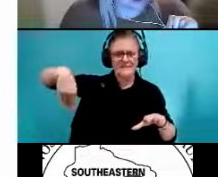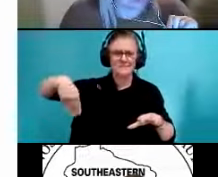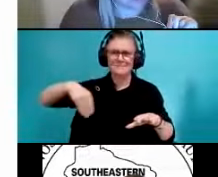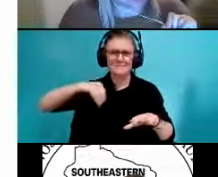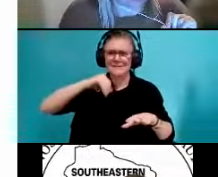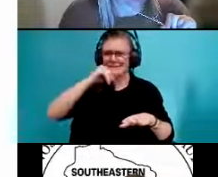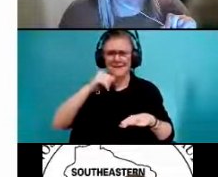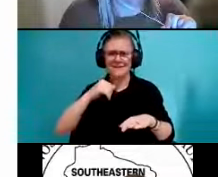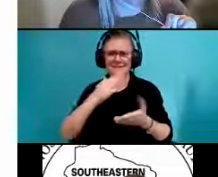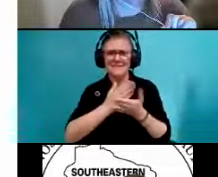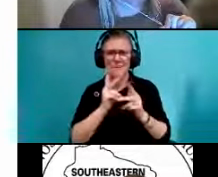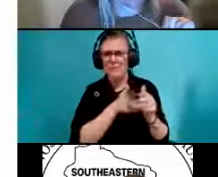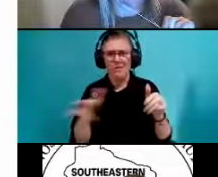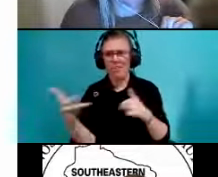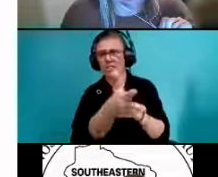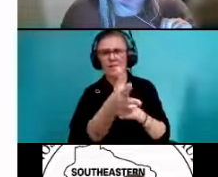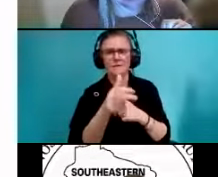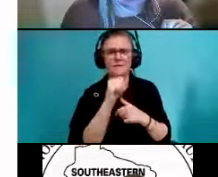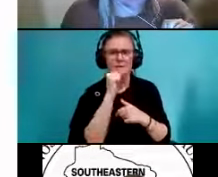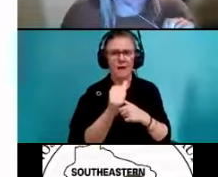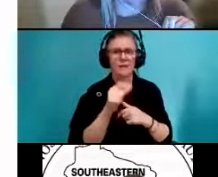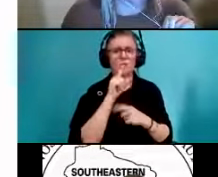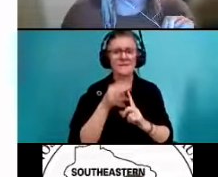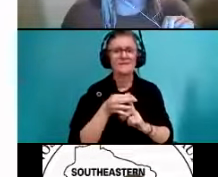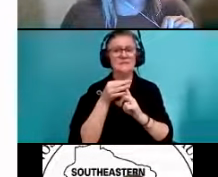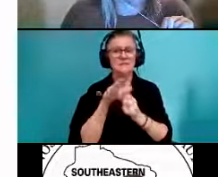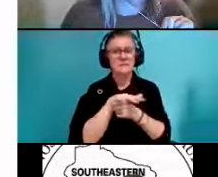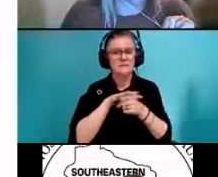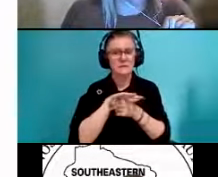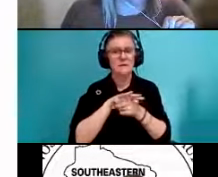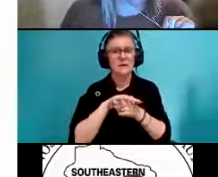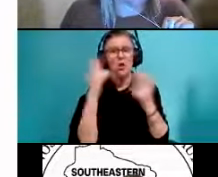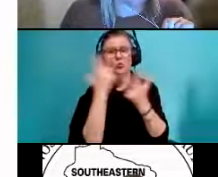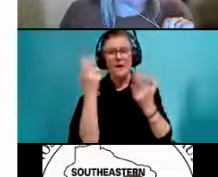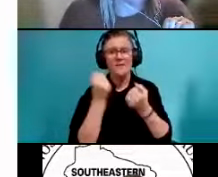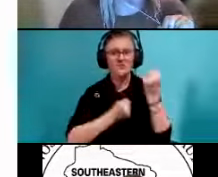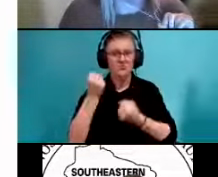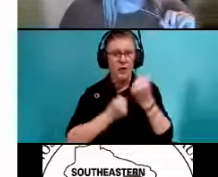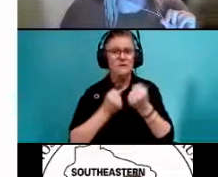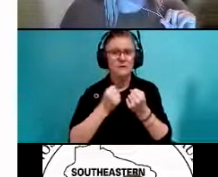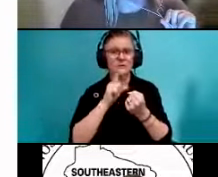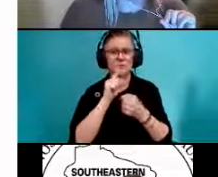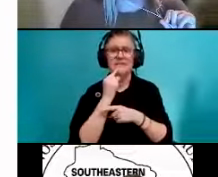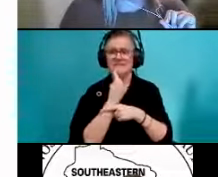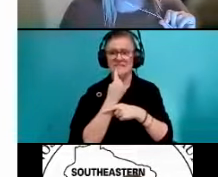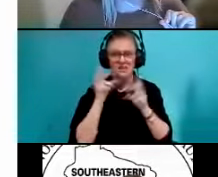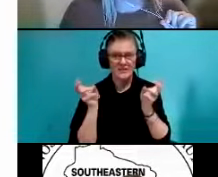those lanes, particularly in some areas of the corridor where reckless driving is really a severe